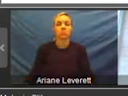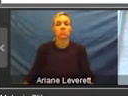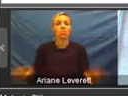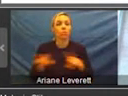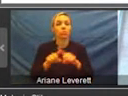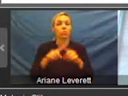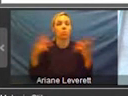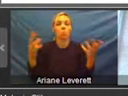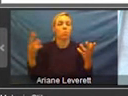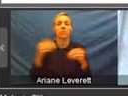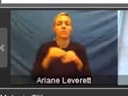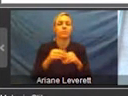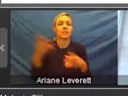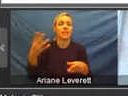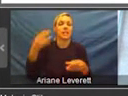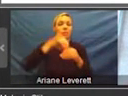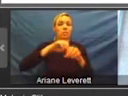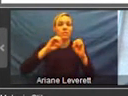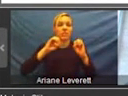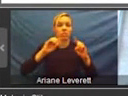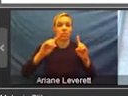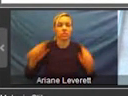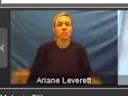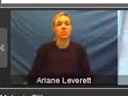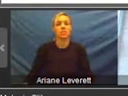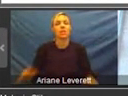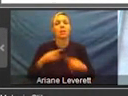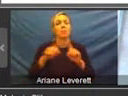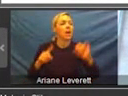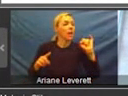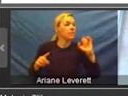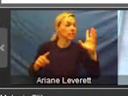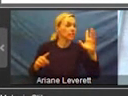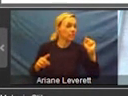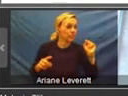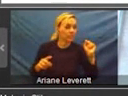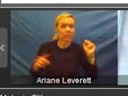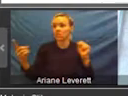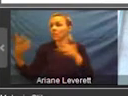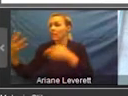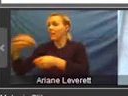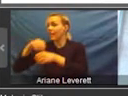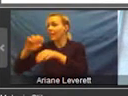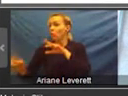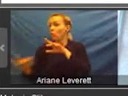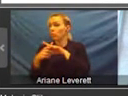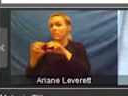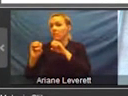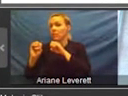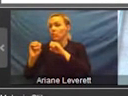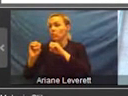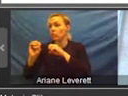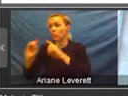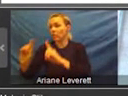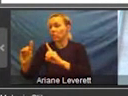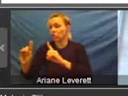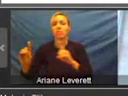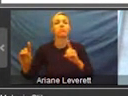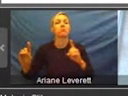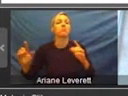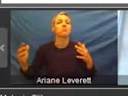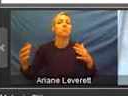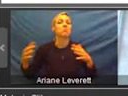the intersection of ICTs and inclusive education, as we will also see in the